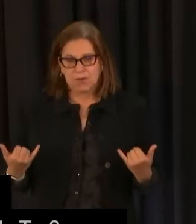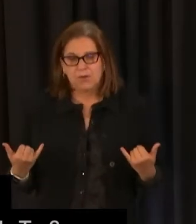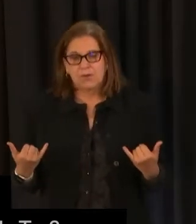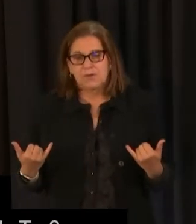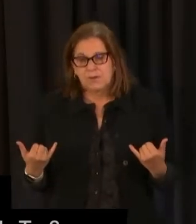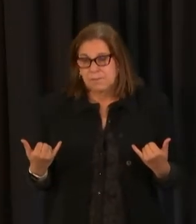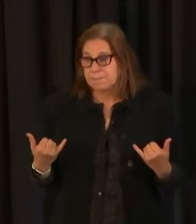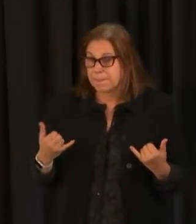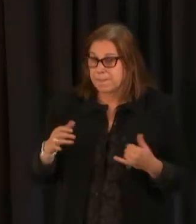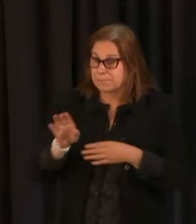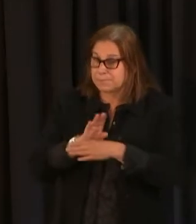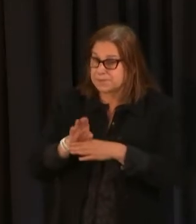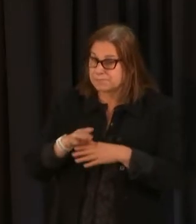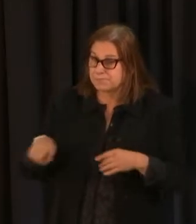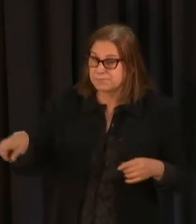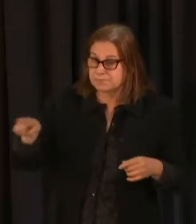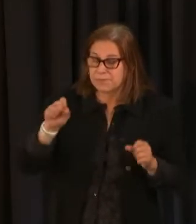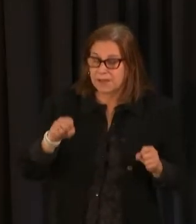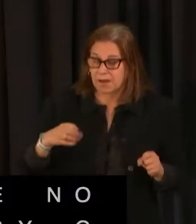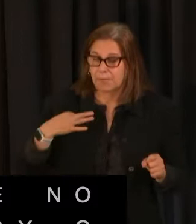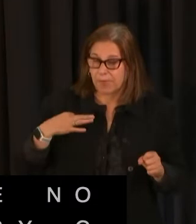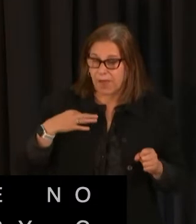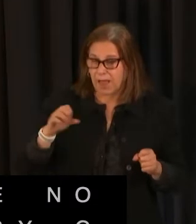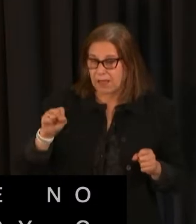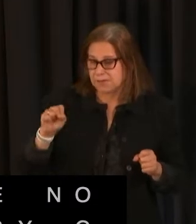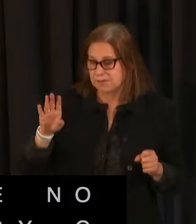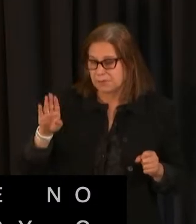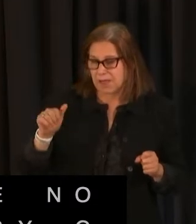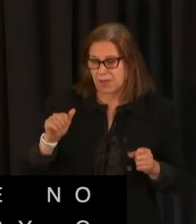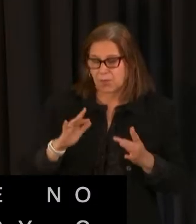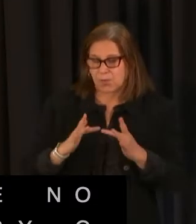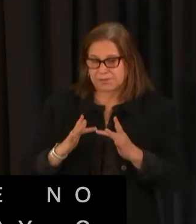by going directly to the SBA.